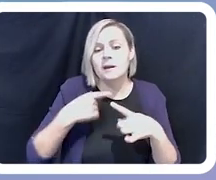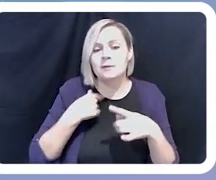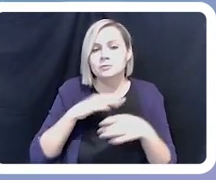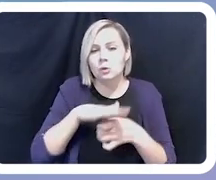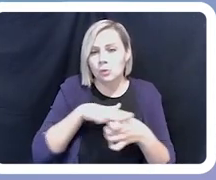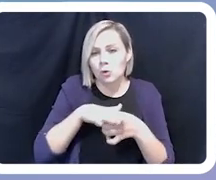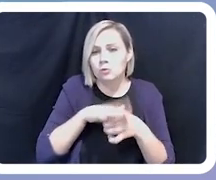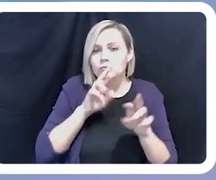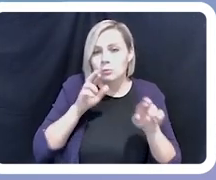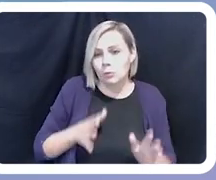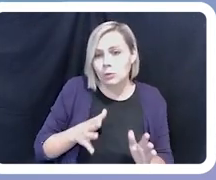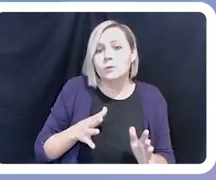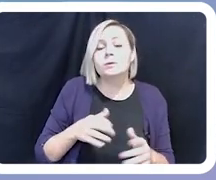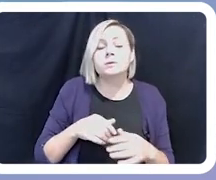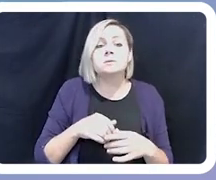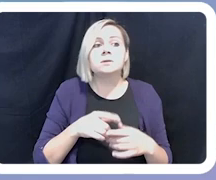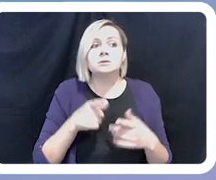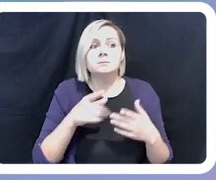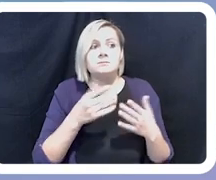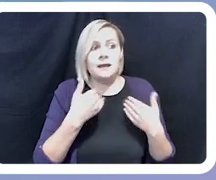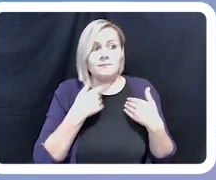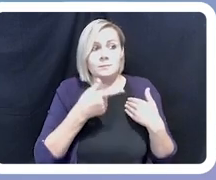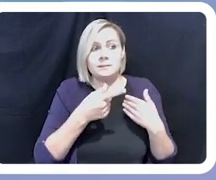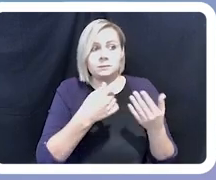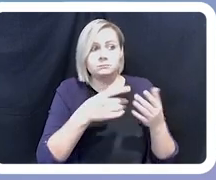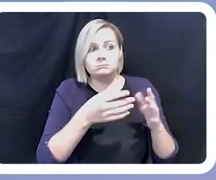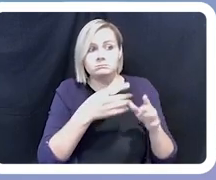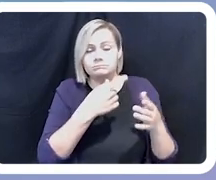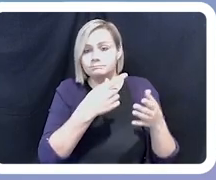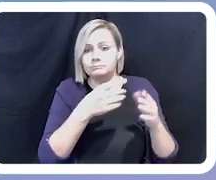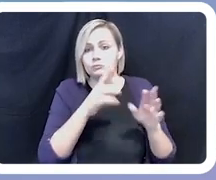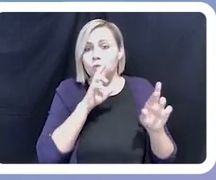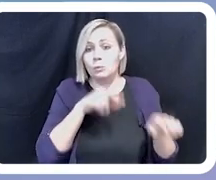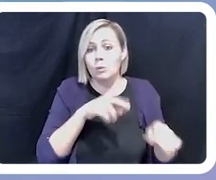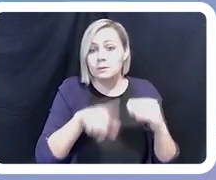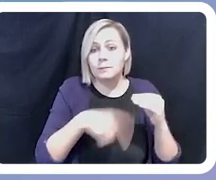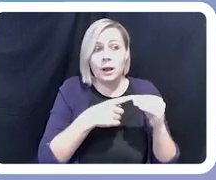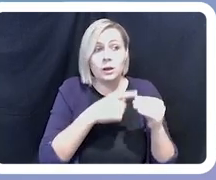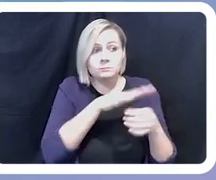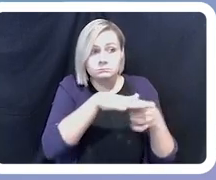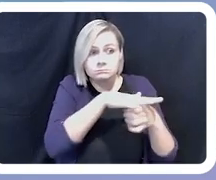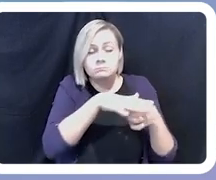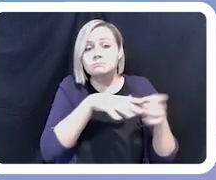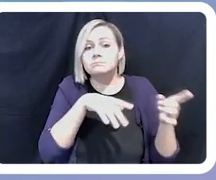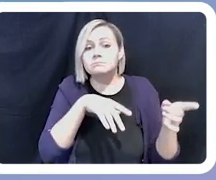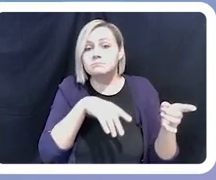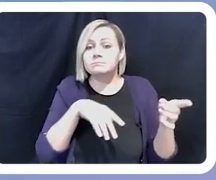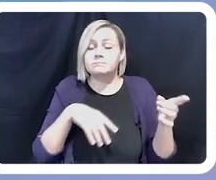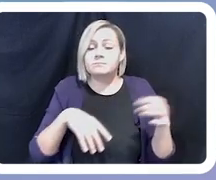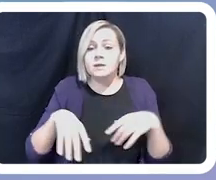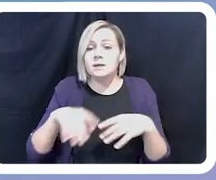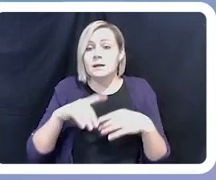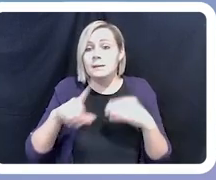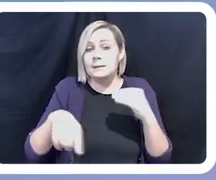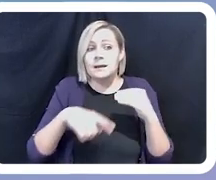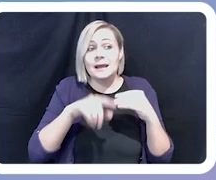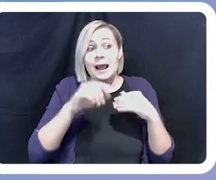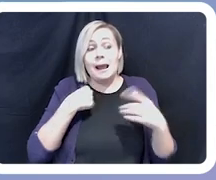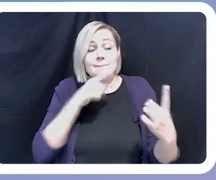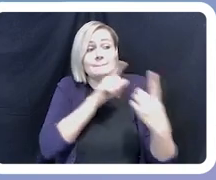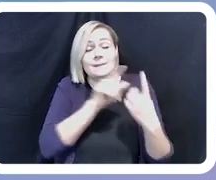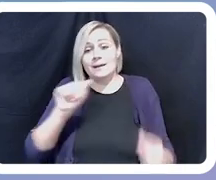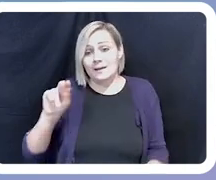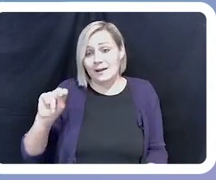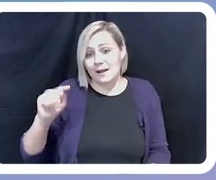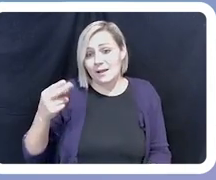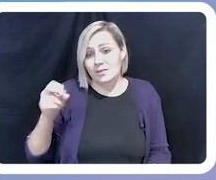reporter in Miami to cover something that Best Buddies was doing. And I met Anthony, who I know you all know there. And he told me all about Best